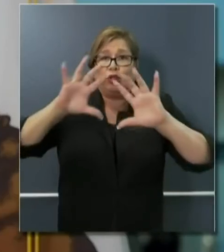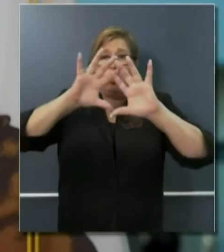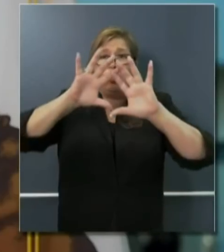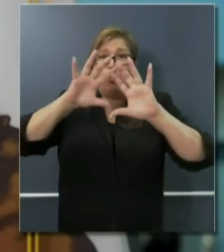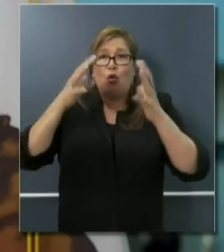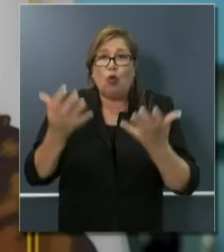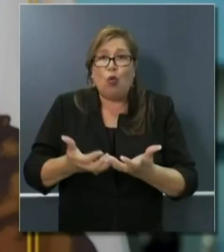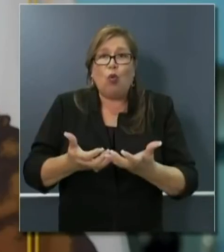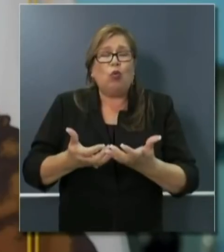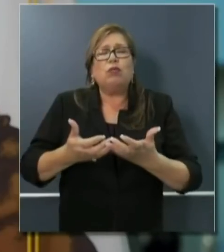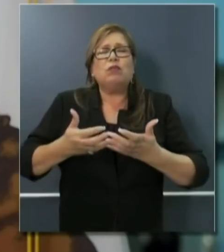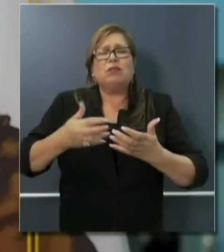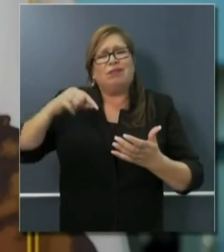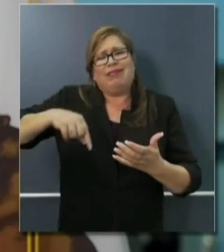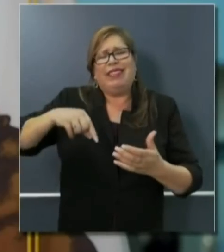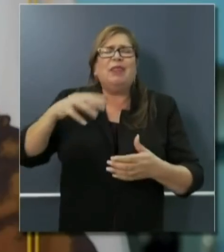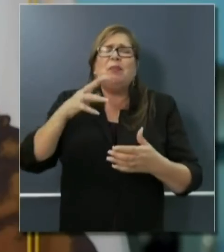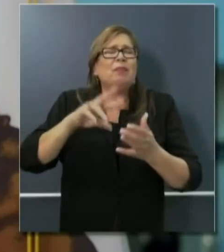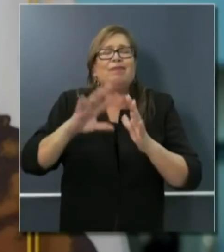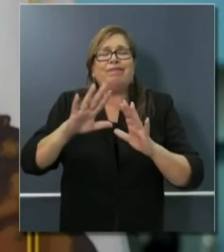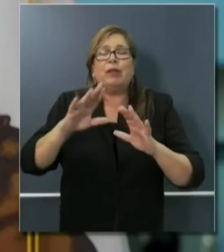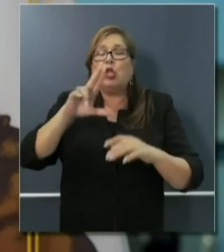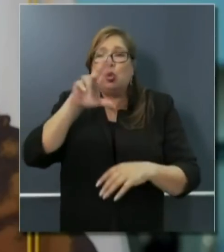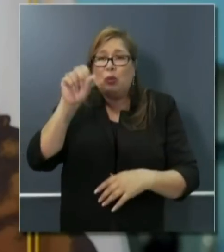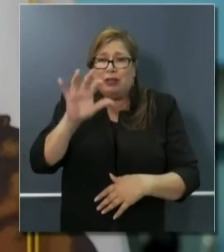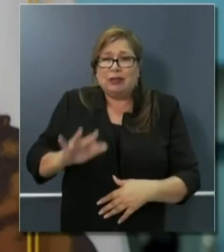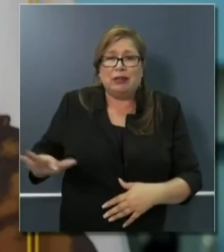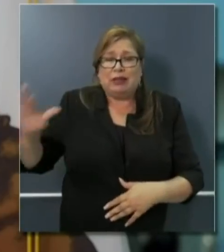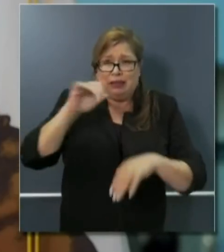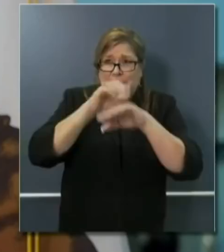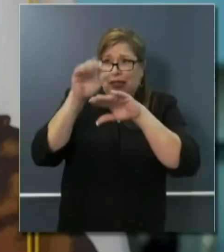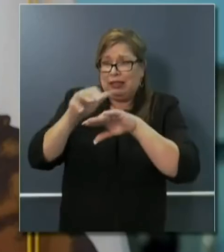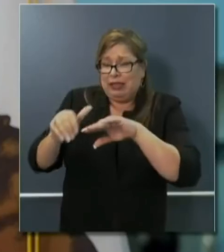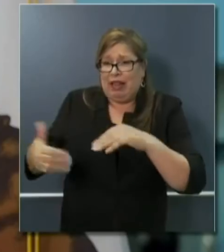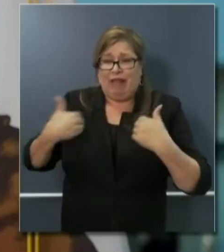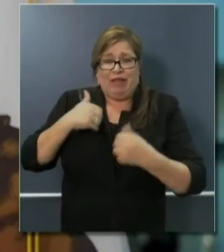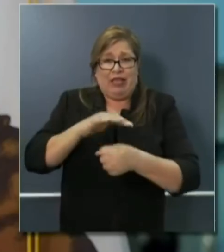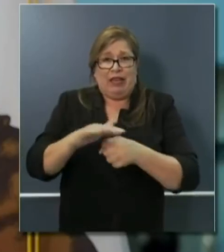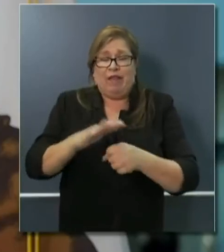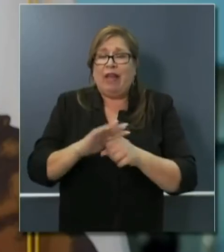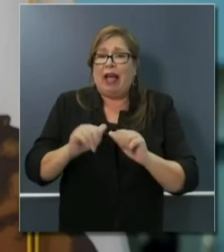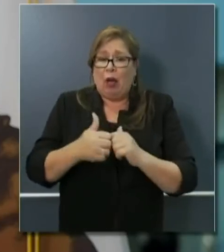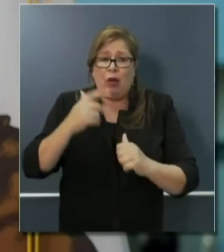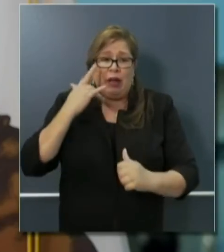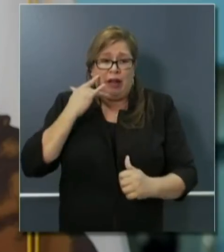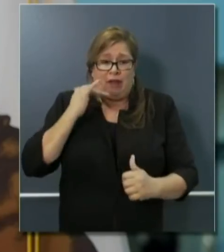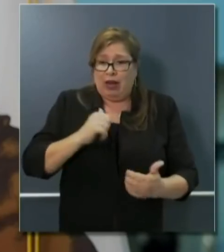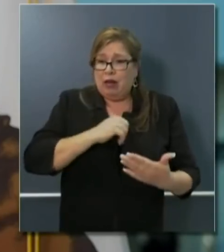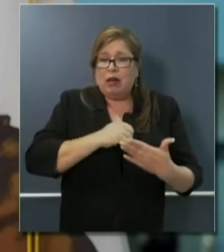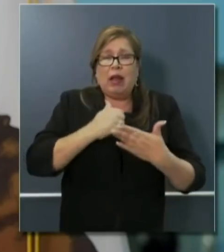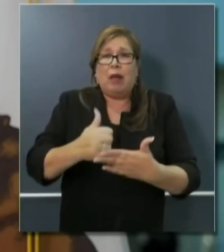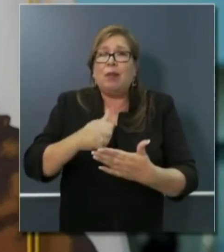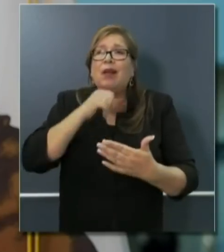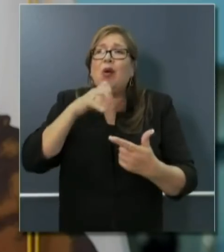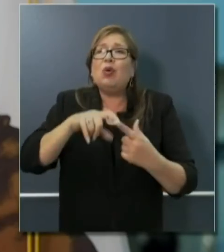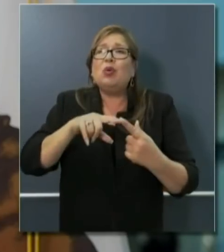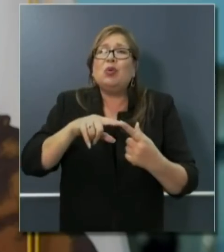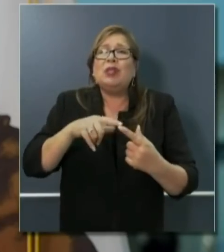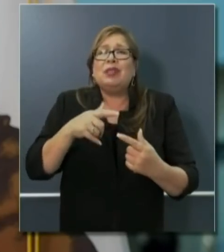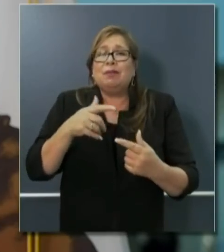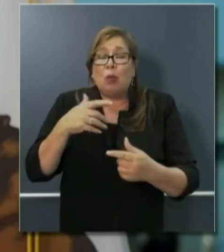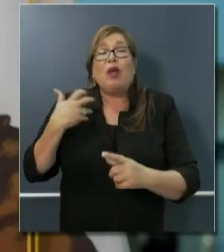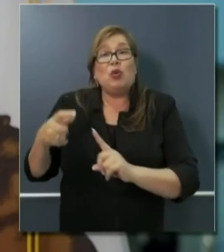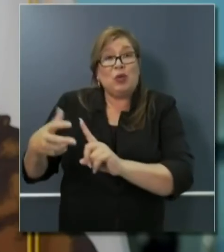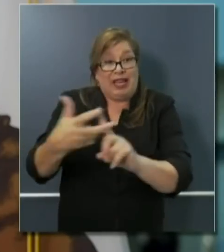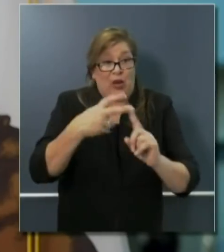supply, domestically that is, here in the United States, and how California can assert itself without getting in the way of other